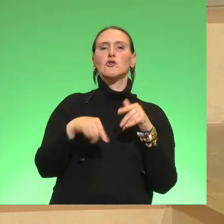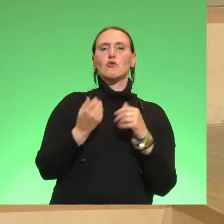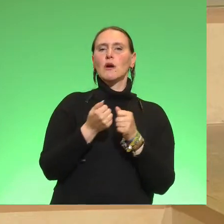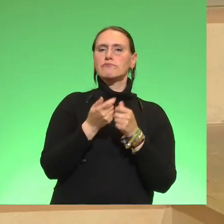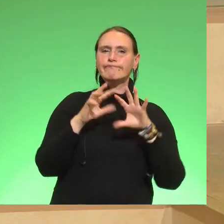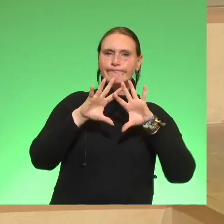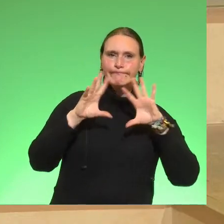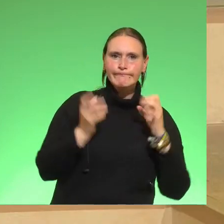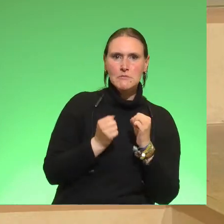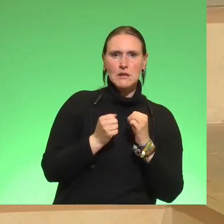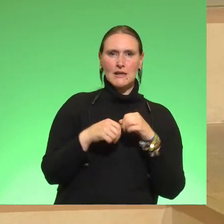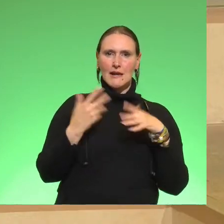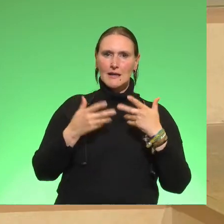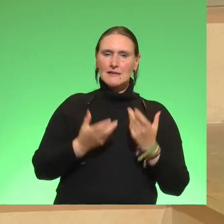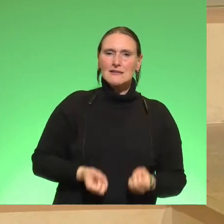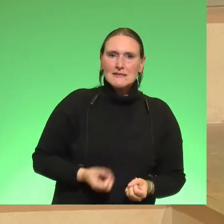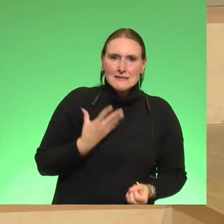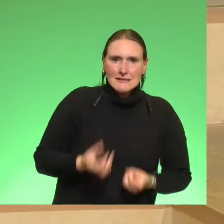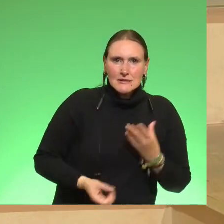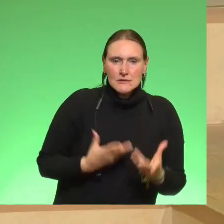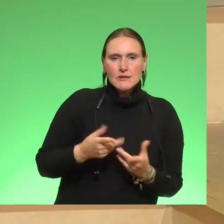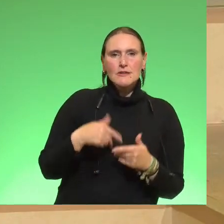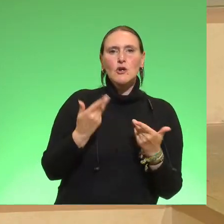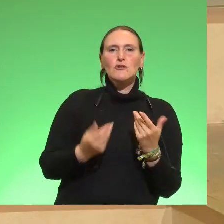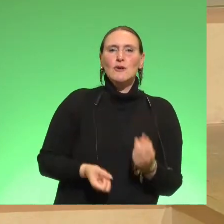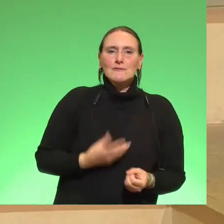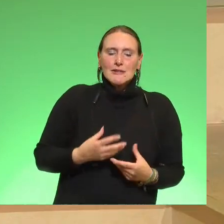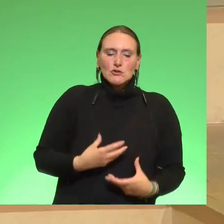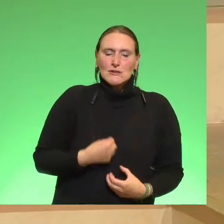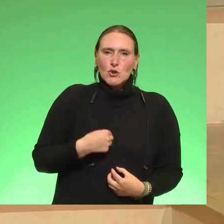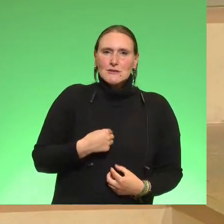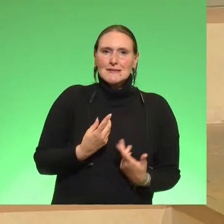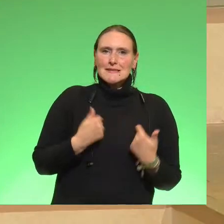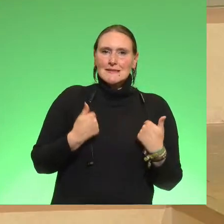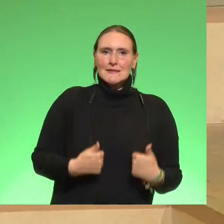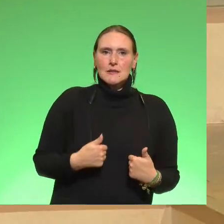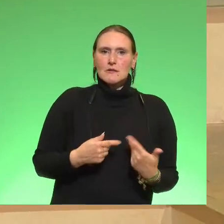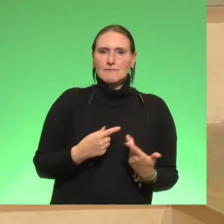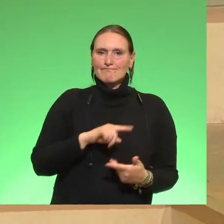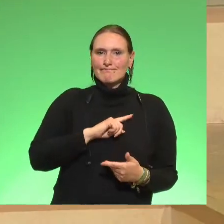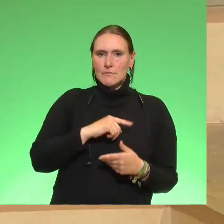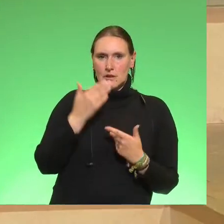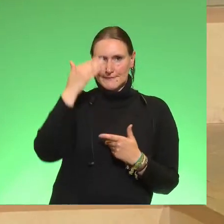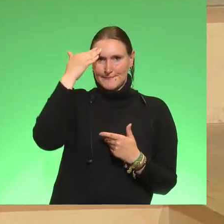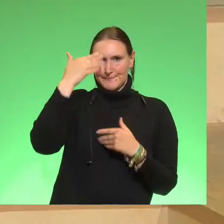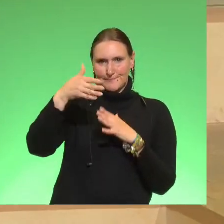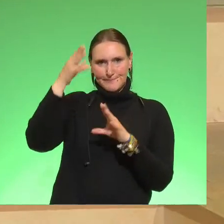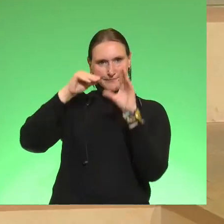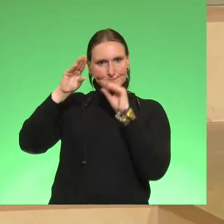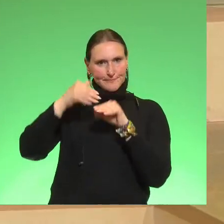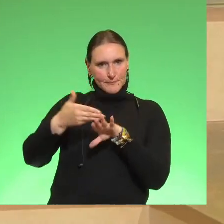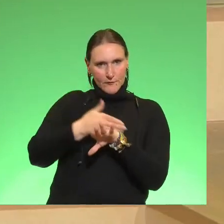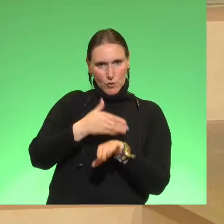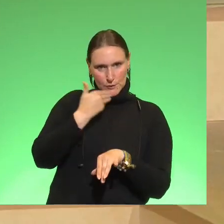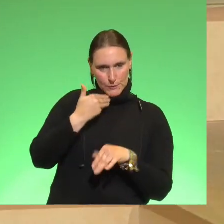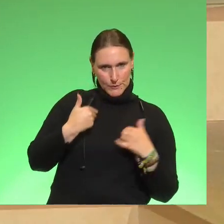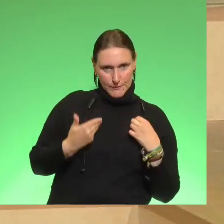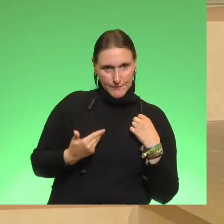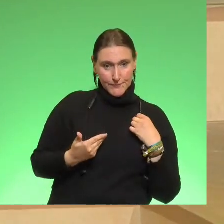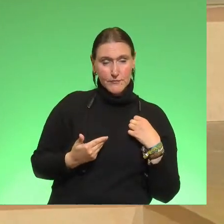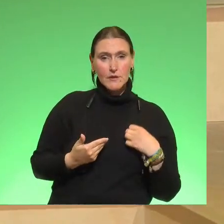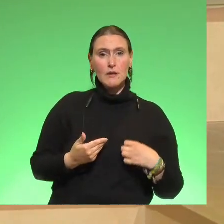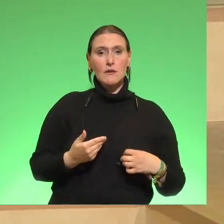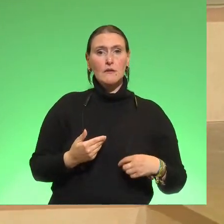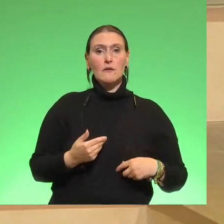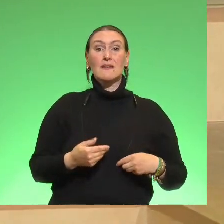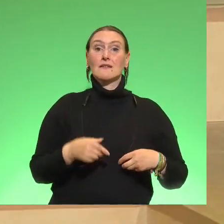to pronounce himself as self-sufficient. Resources this figure can never acknowledge. Beyond all the social